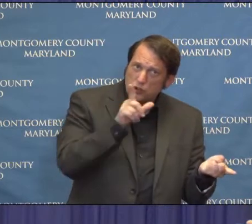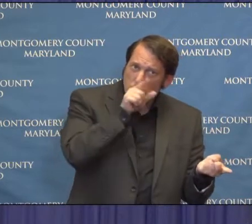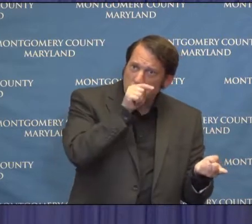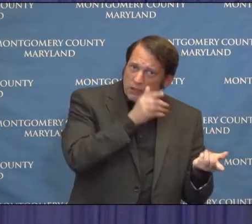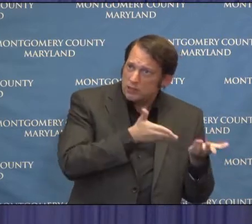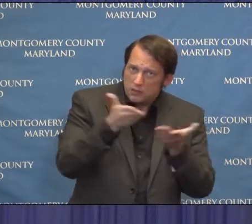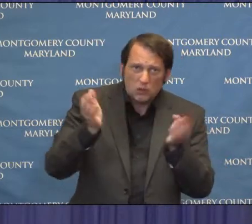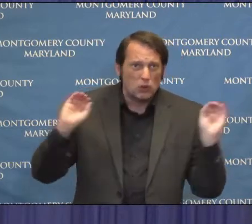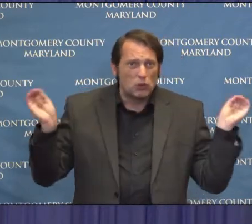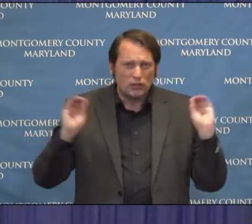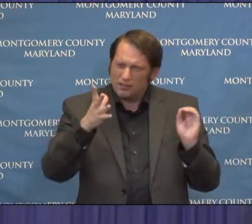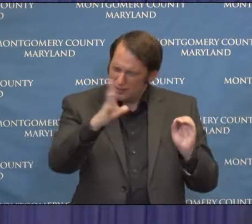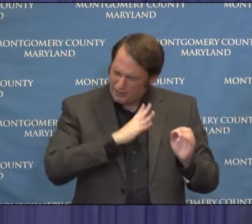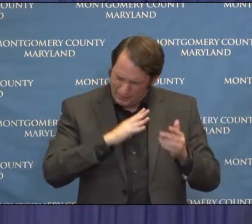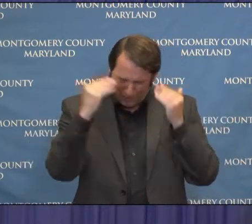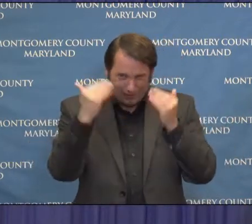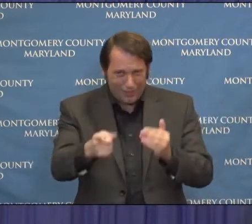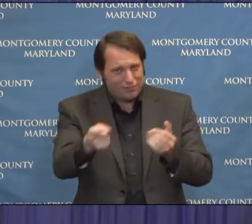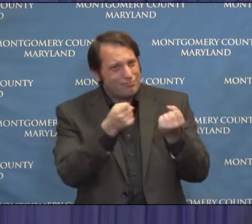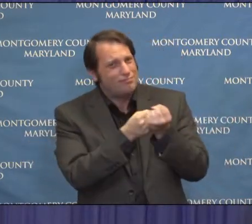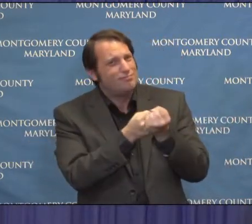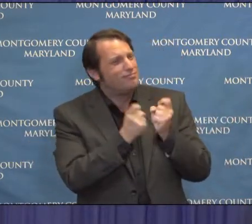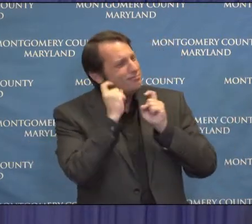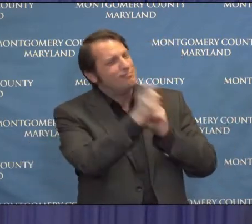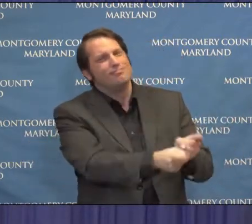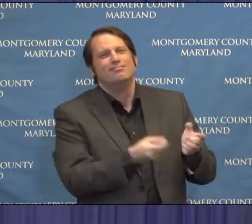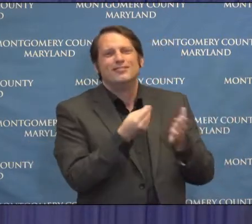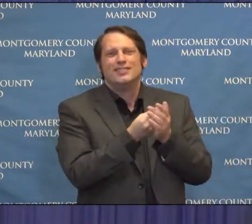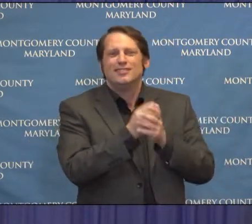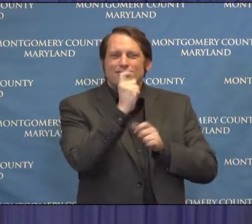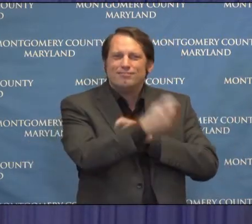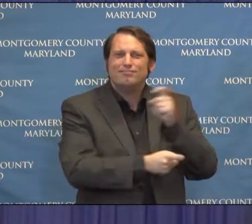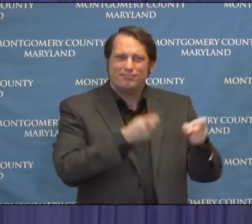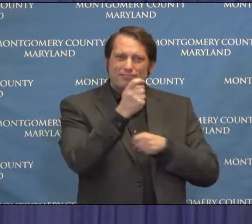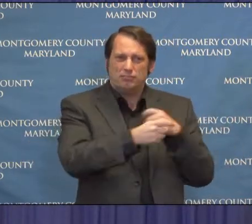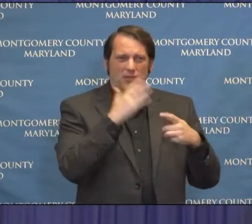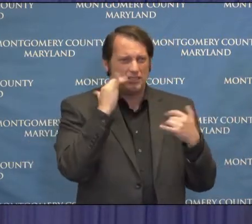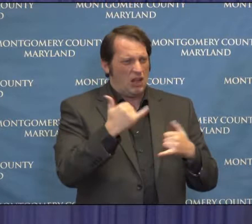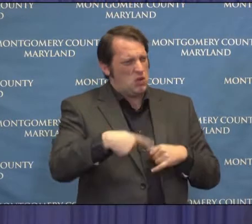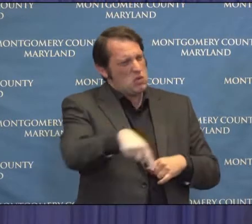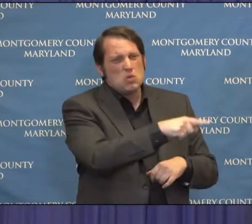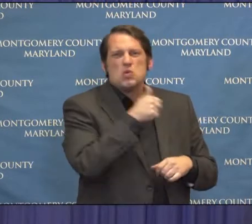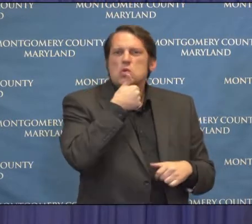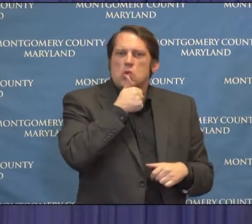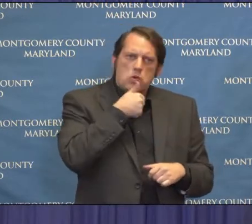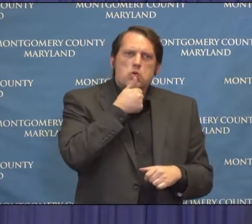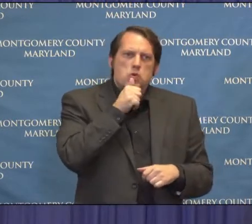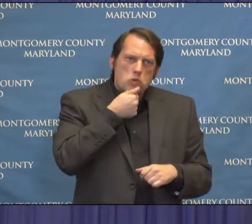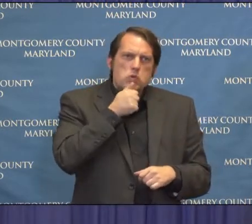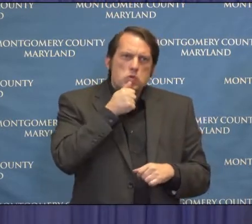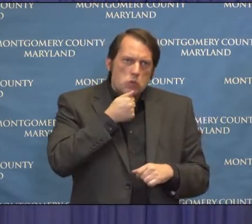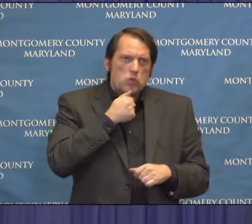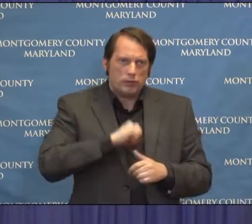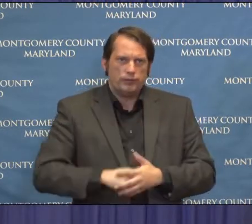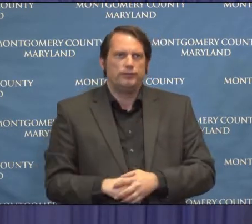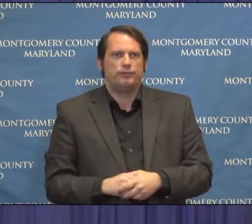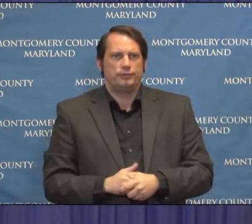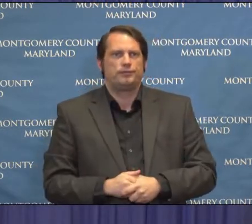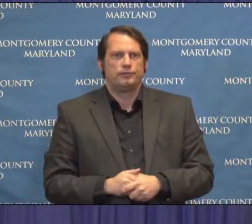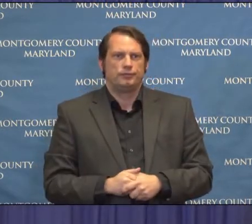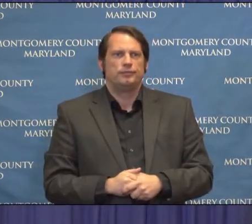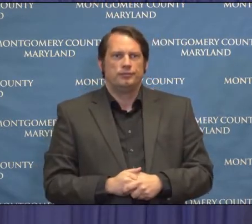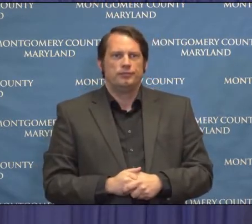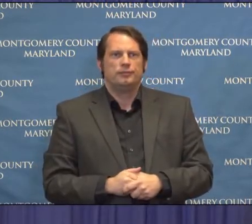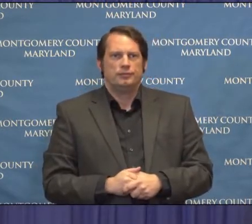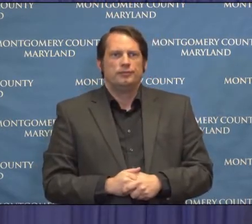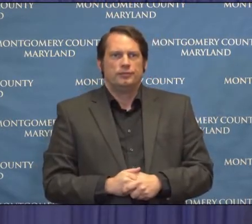anyway, because they really need it. They're not only hurting, but they have more people in this county that they're serving who are hurting. So anything you can do would